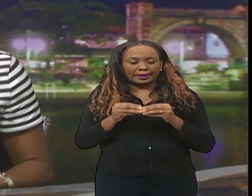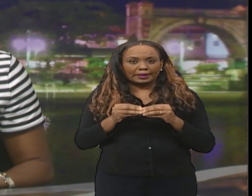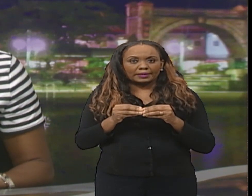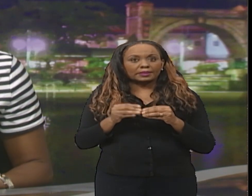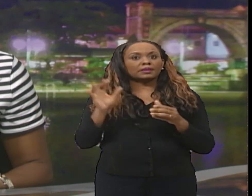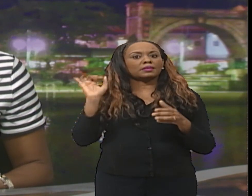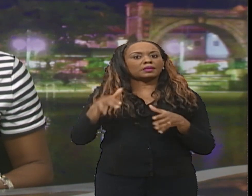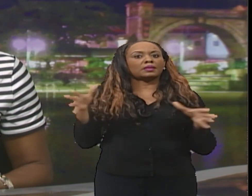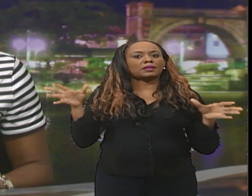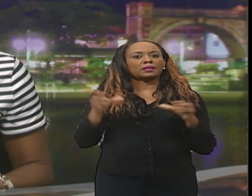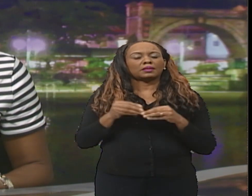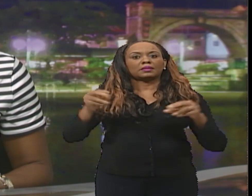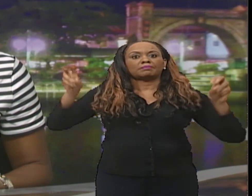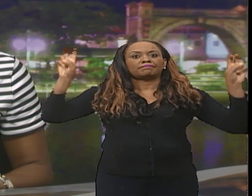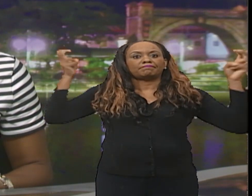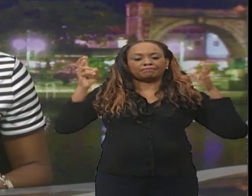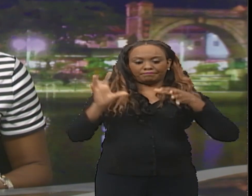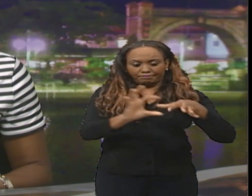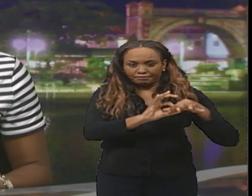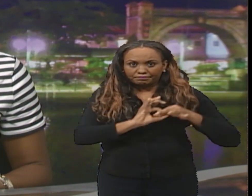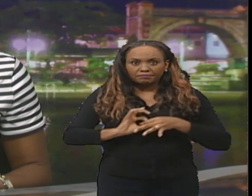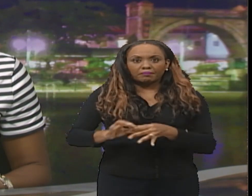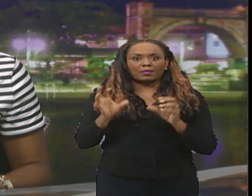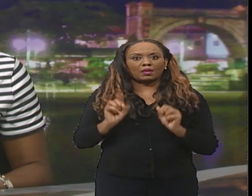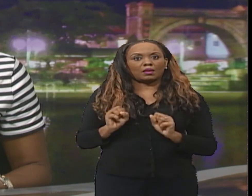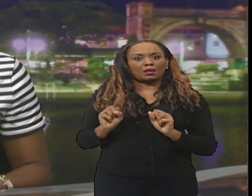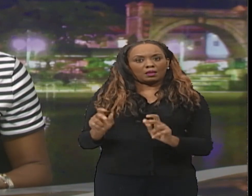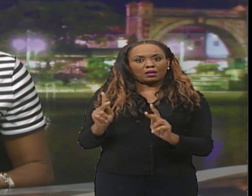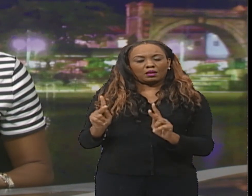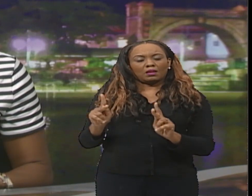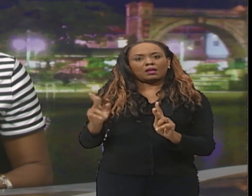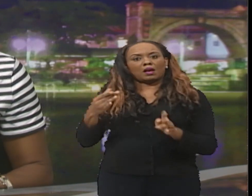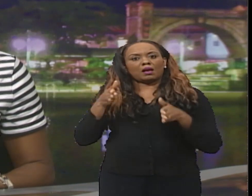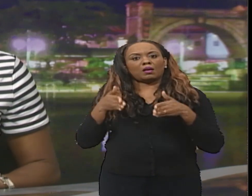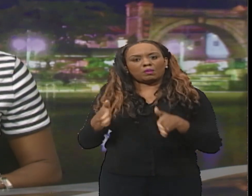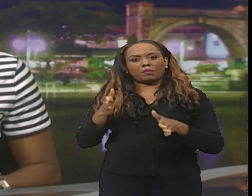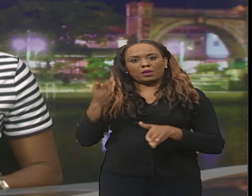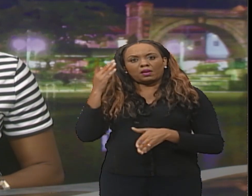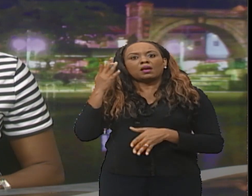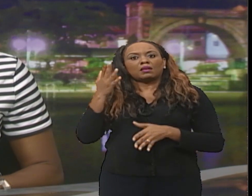The conference, under the theme Collaborative Opportunities and Countermeasures,